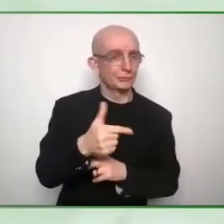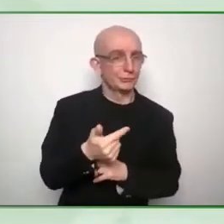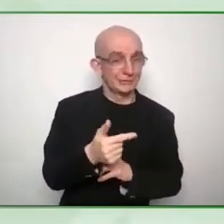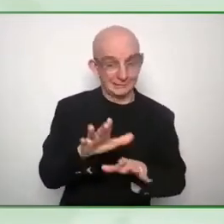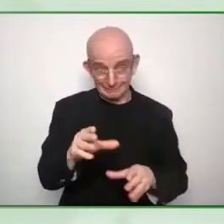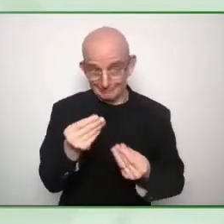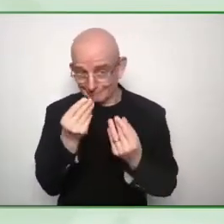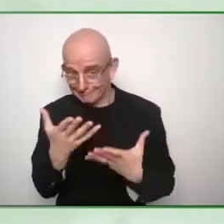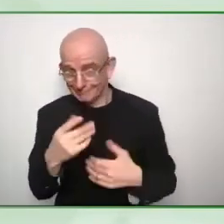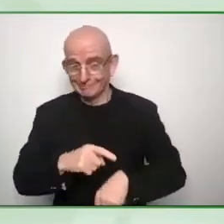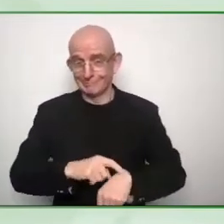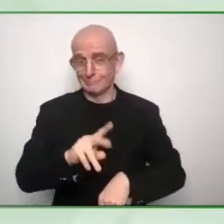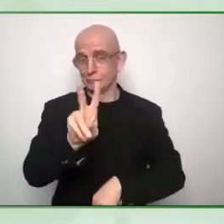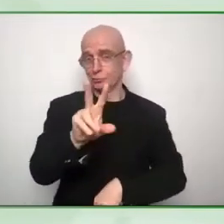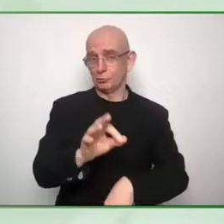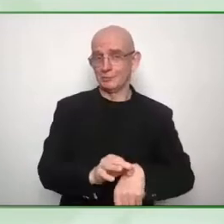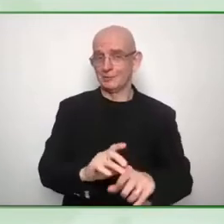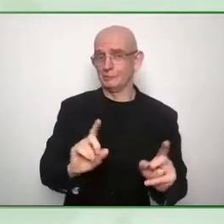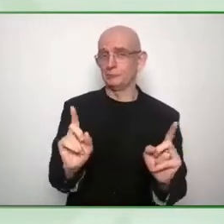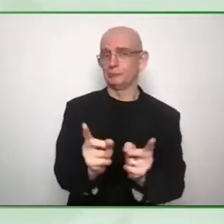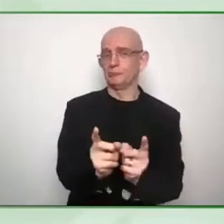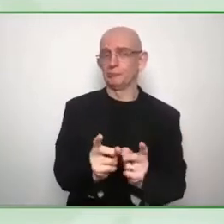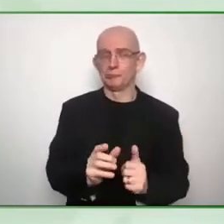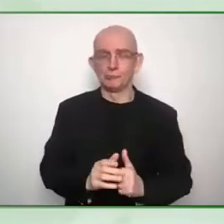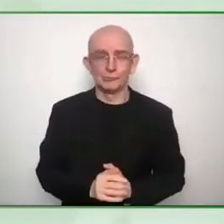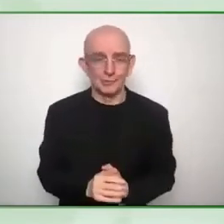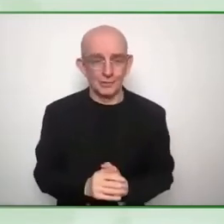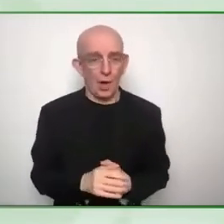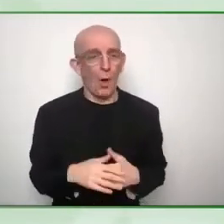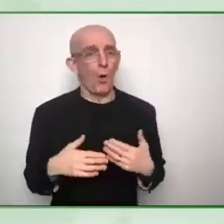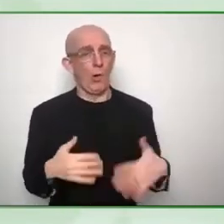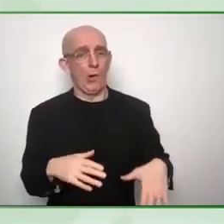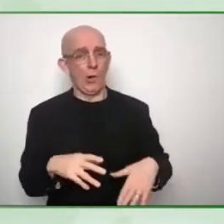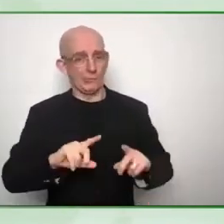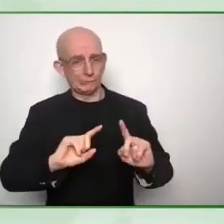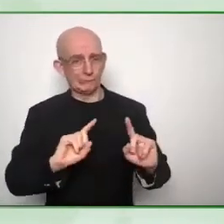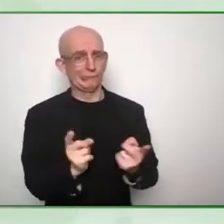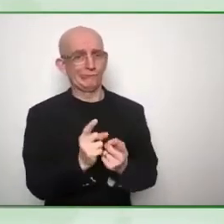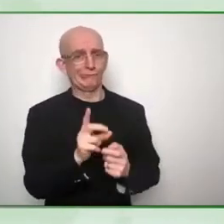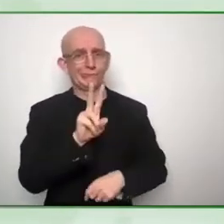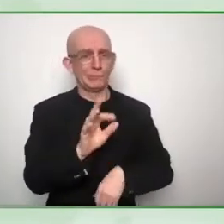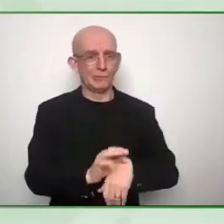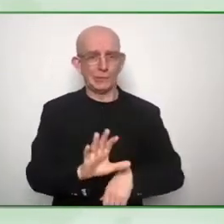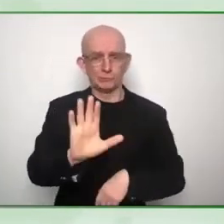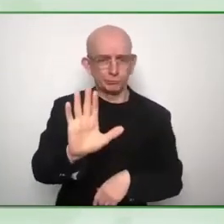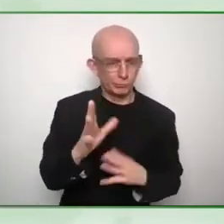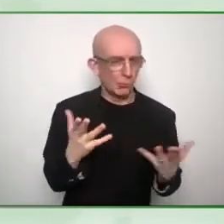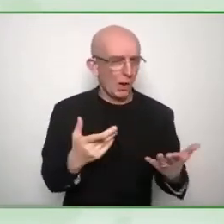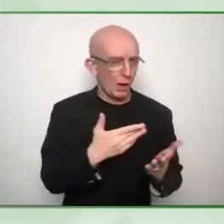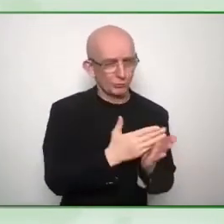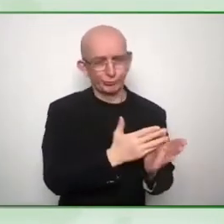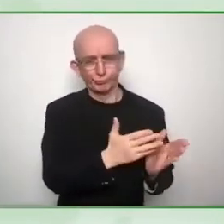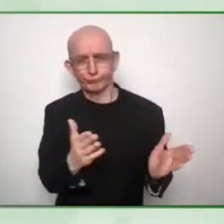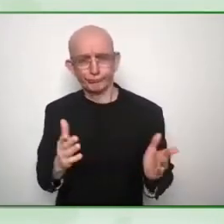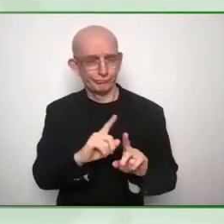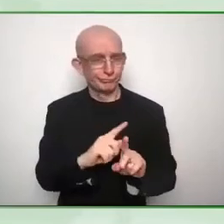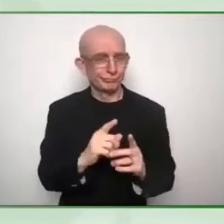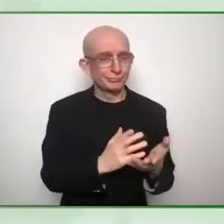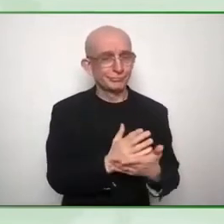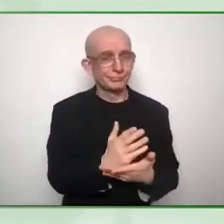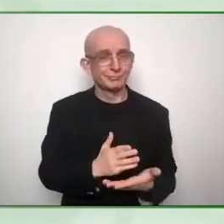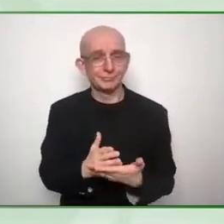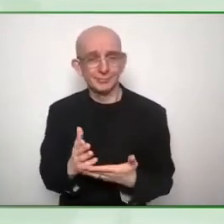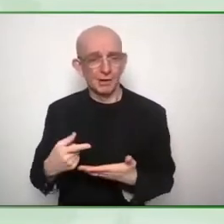even mentioned yet was last year we established a World Events Disability Coalition, in which